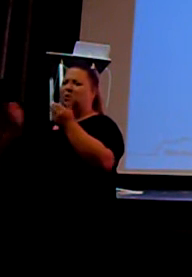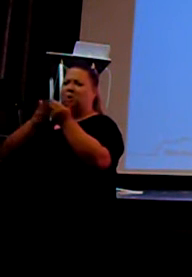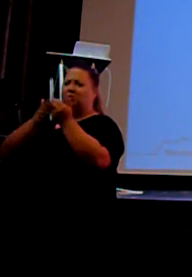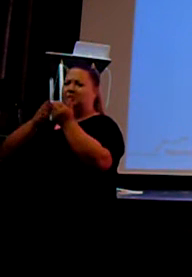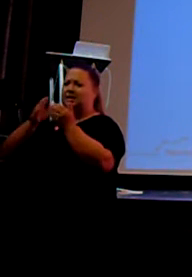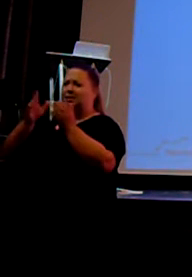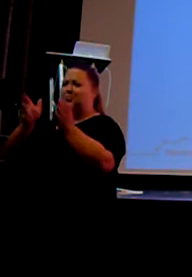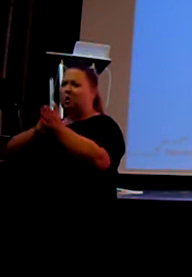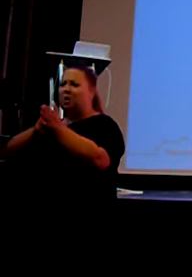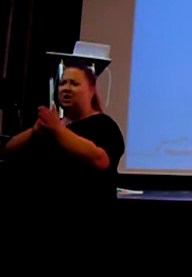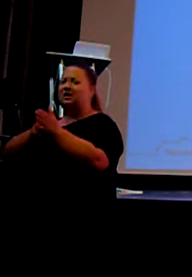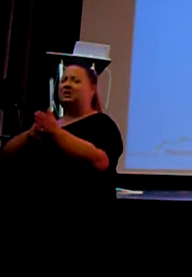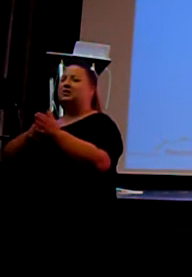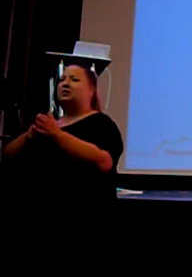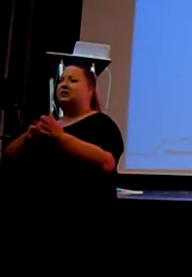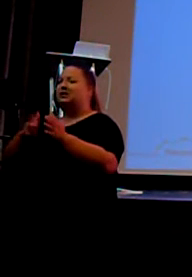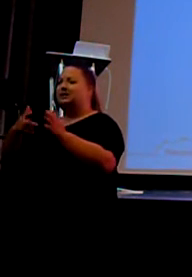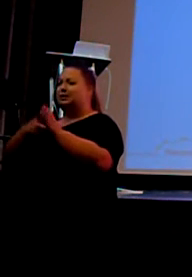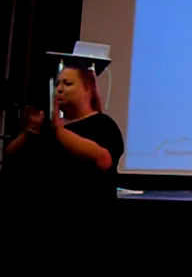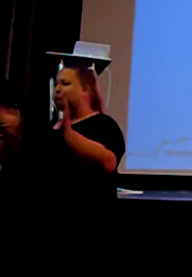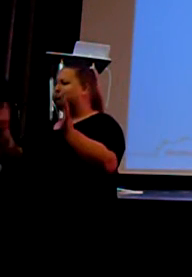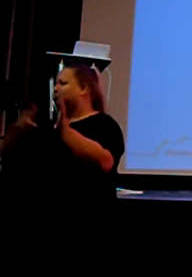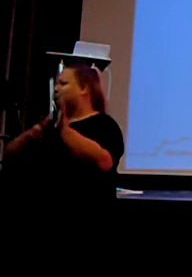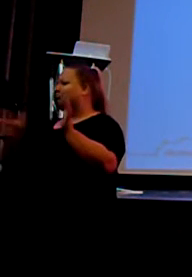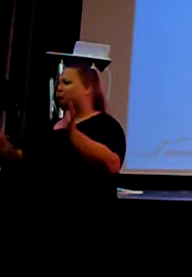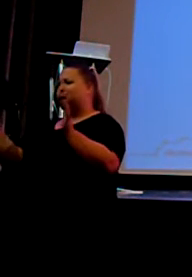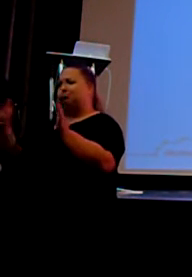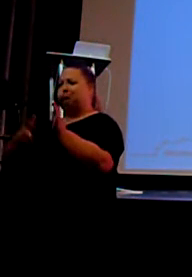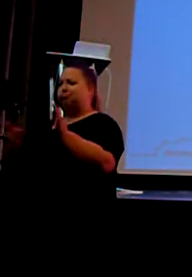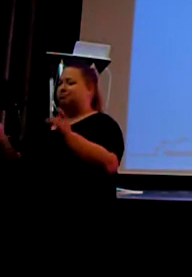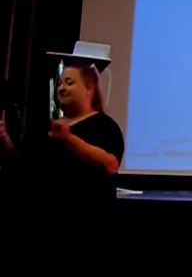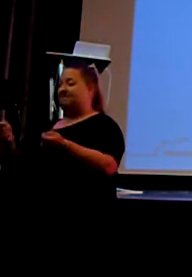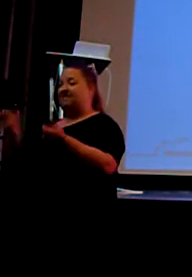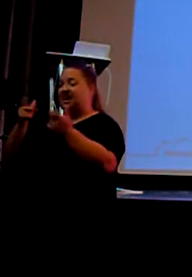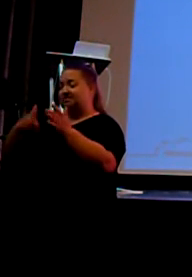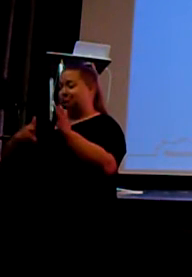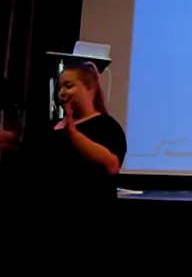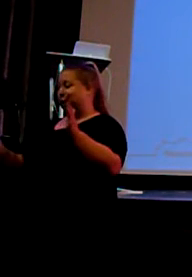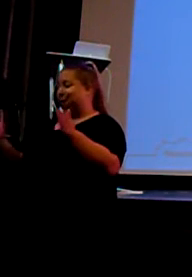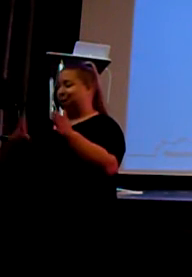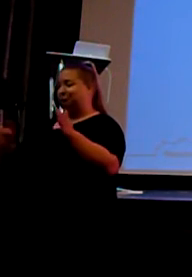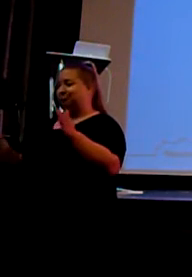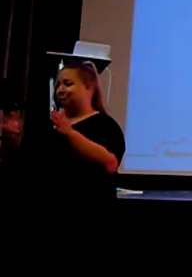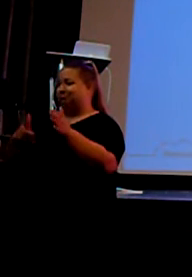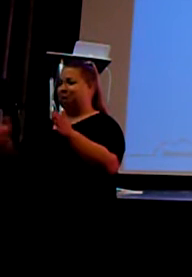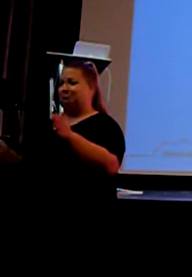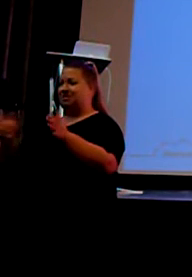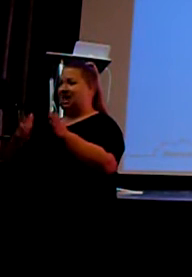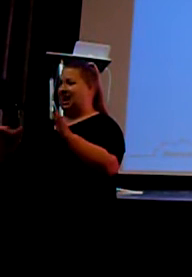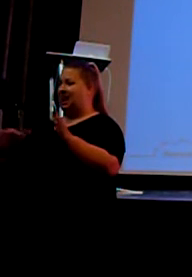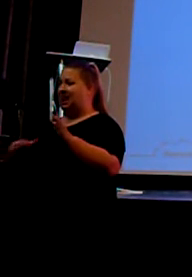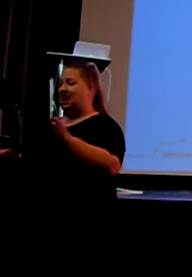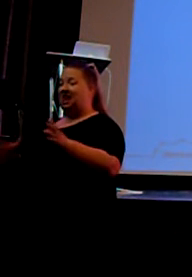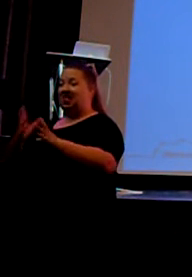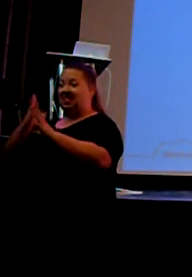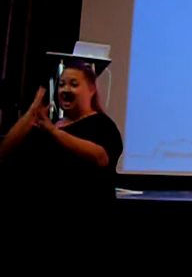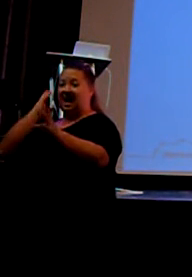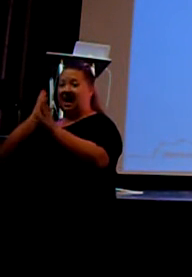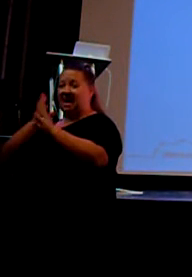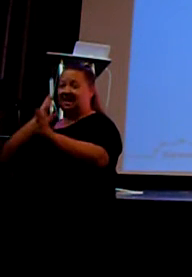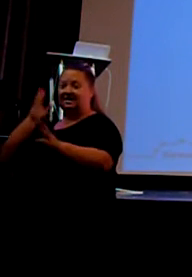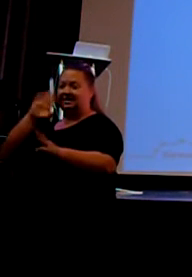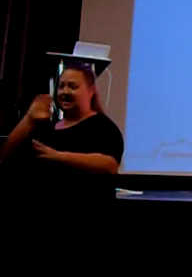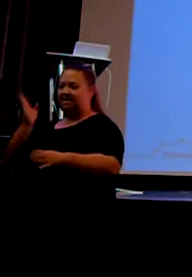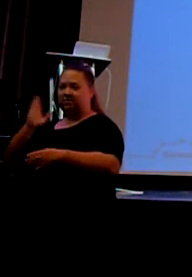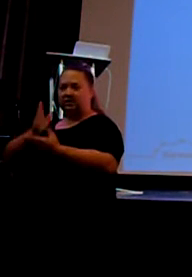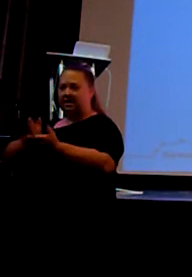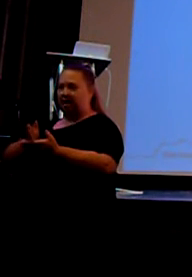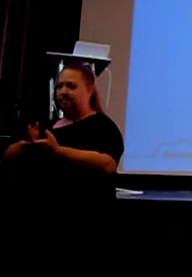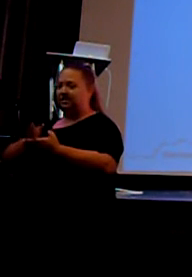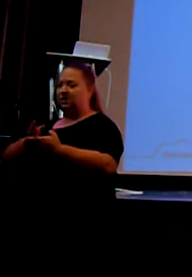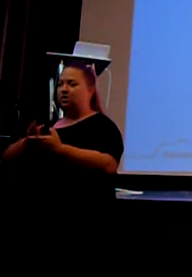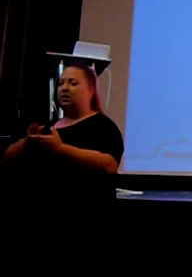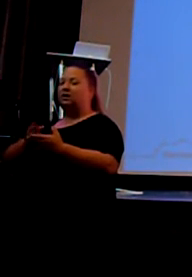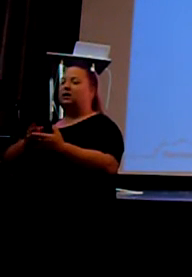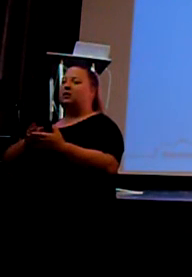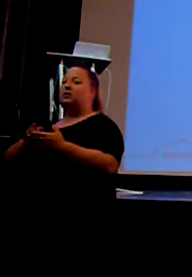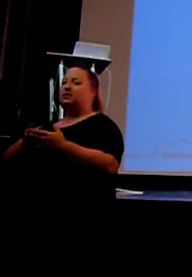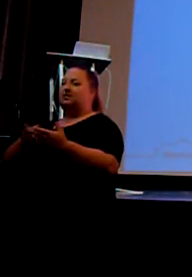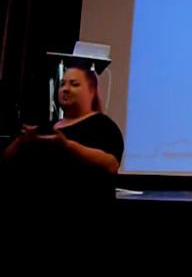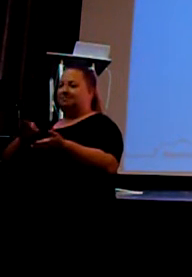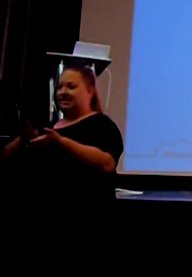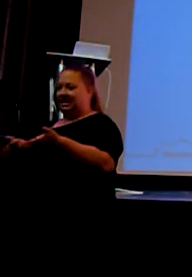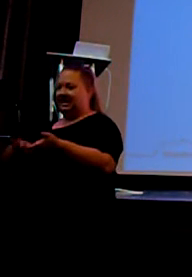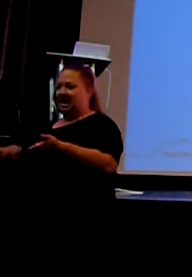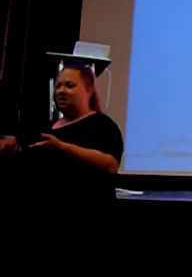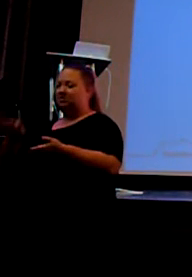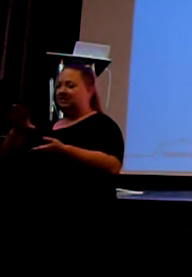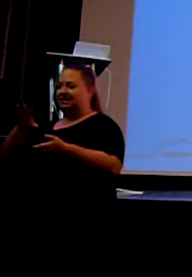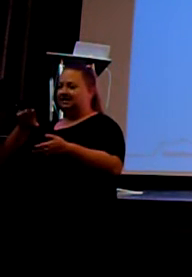So they just went really, really fast and the lines never stopped. So count down 50, okay,